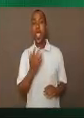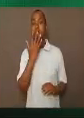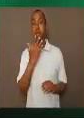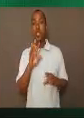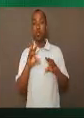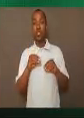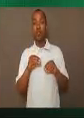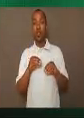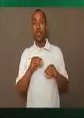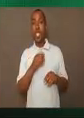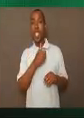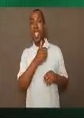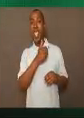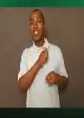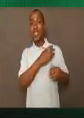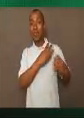atria.